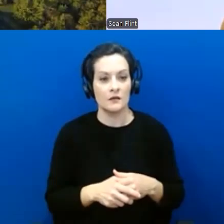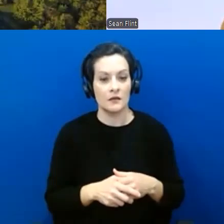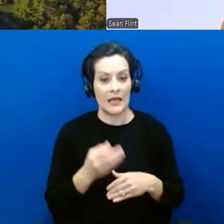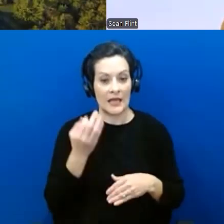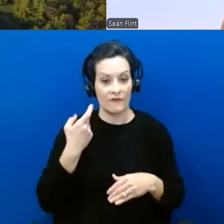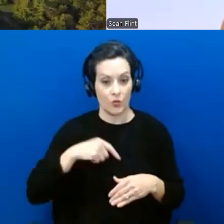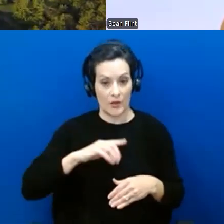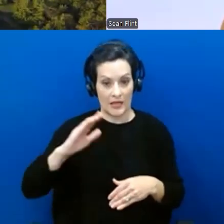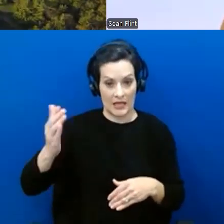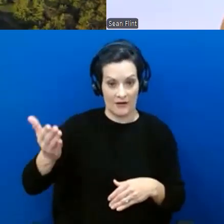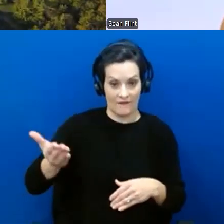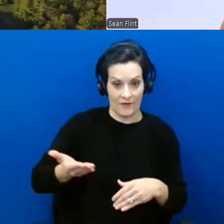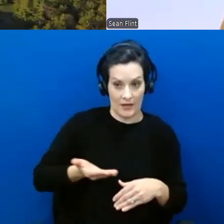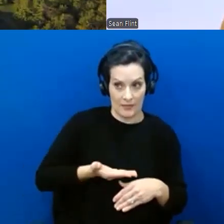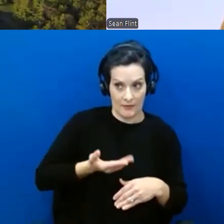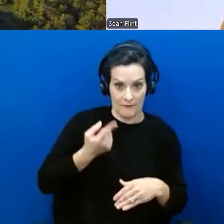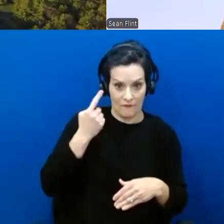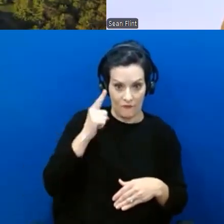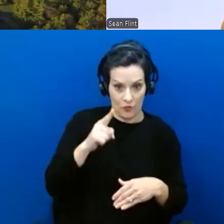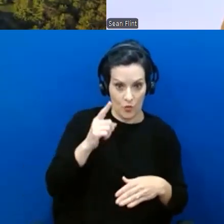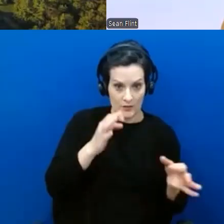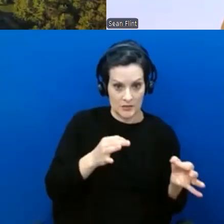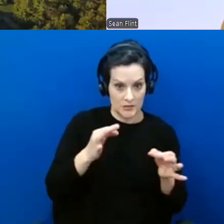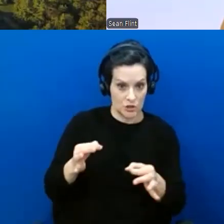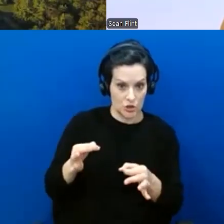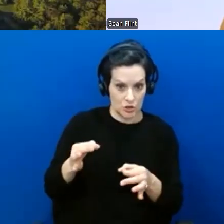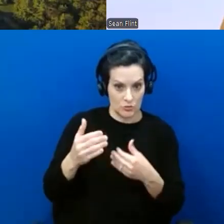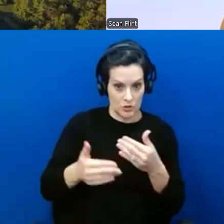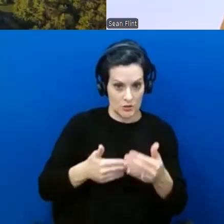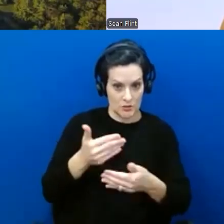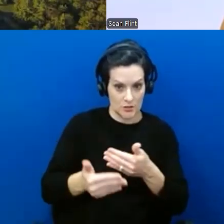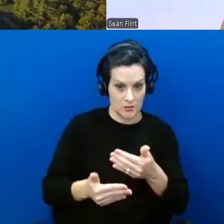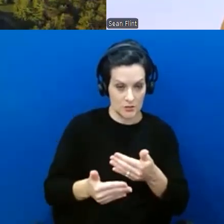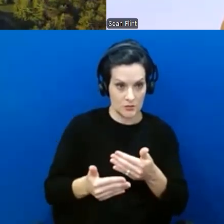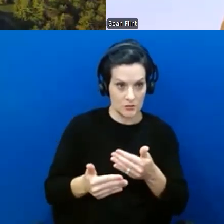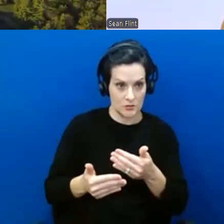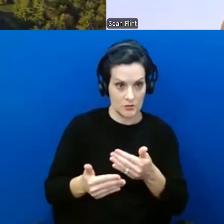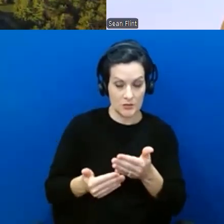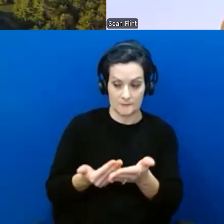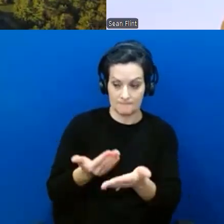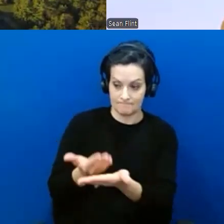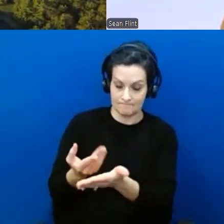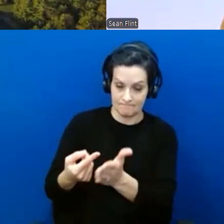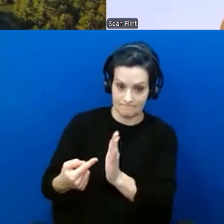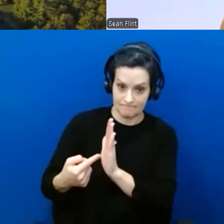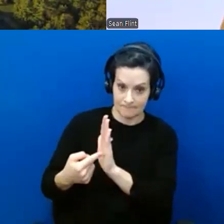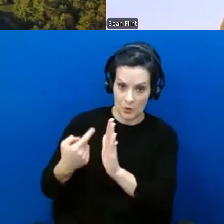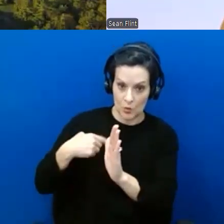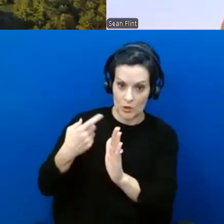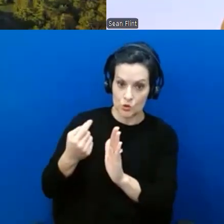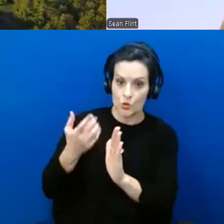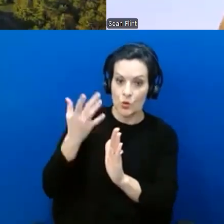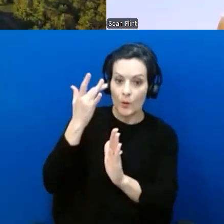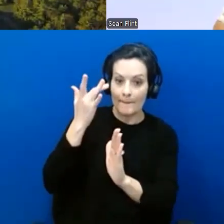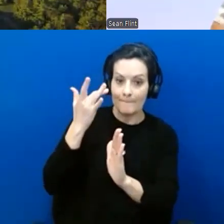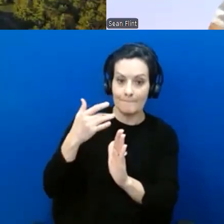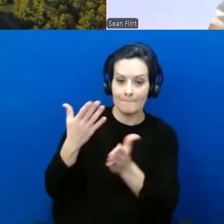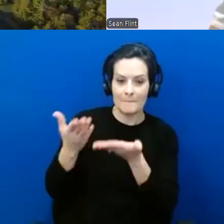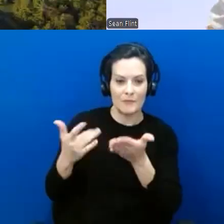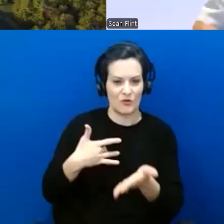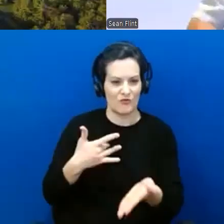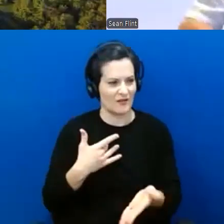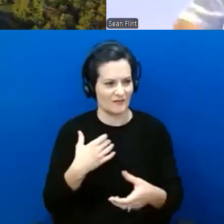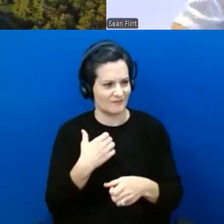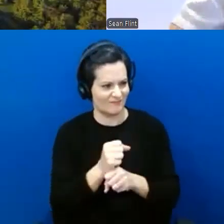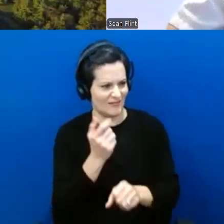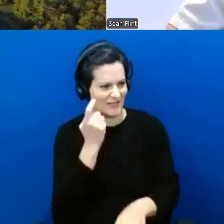complex decision-making processes as much as we can, and to show them that the reason that we're doing the thing that maybe makes no sense to them